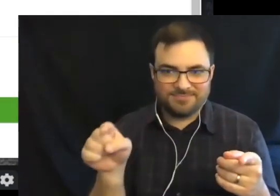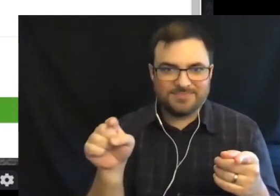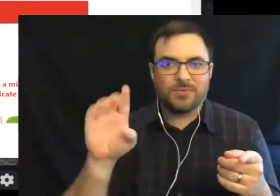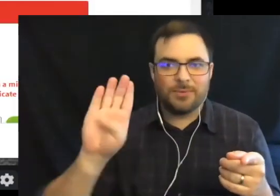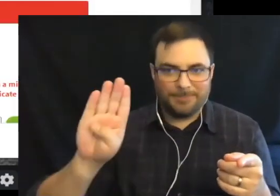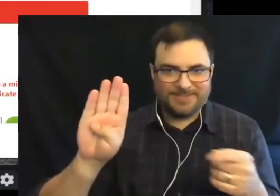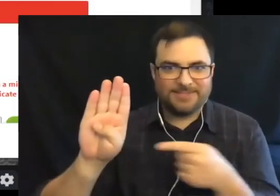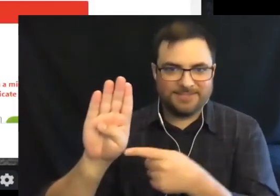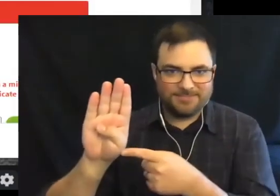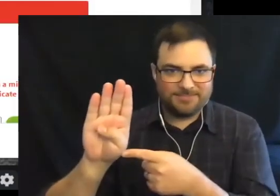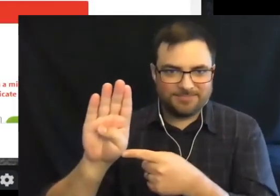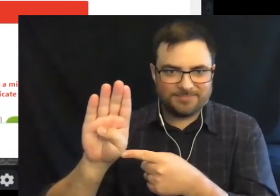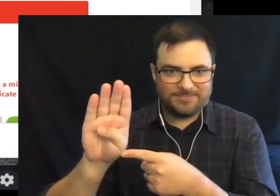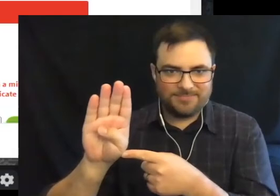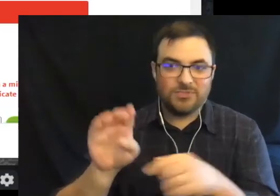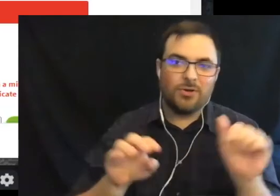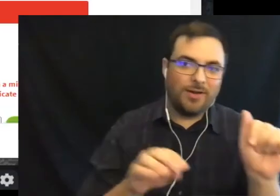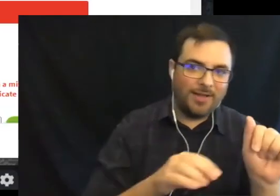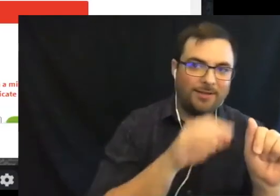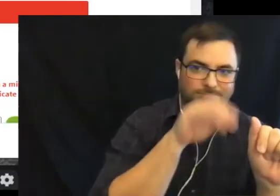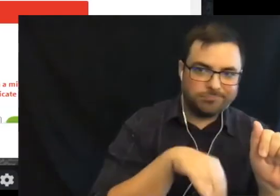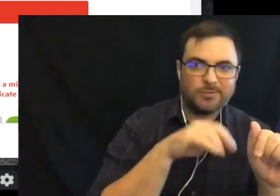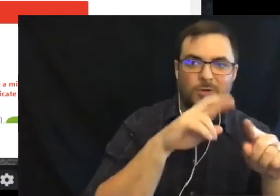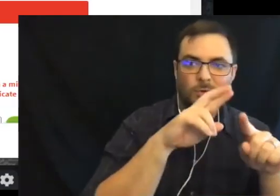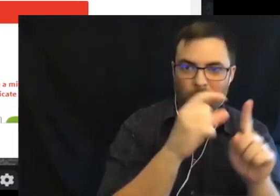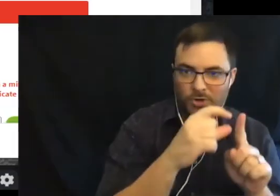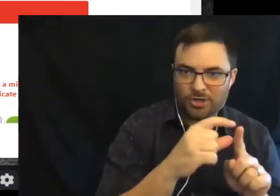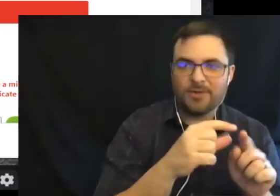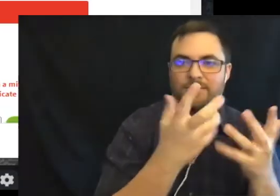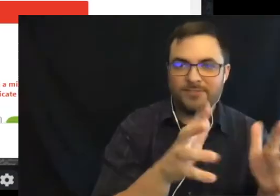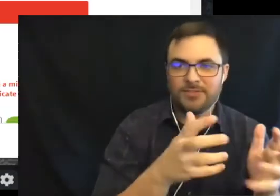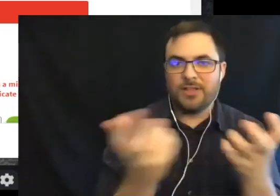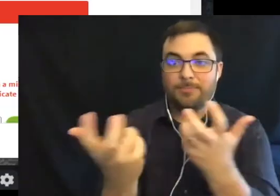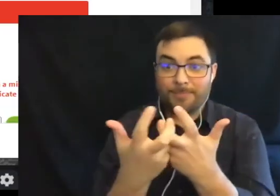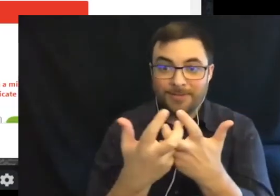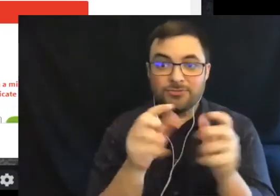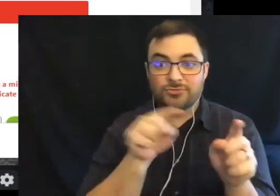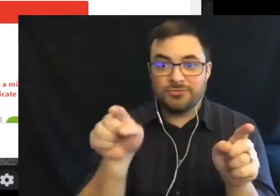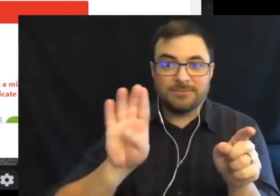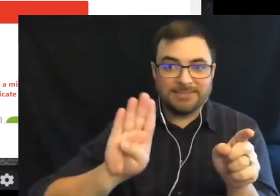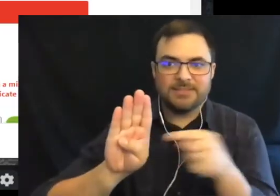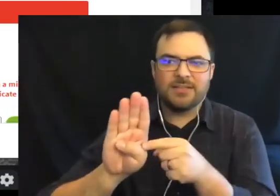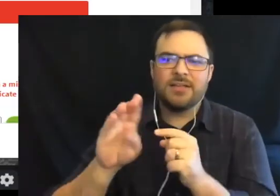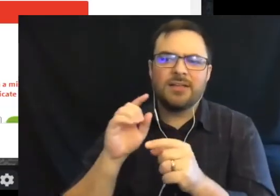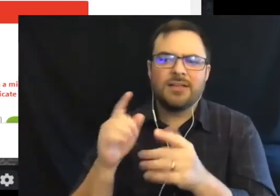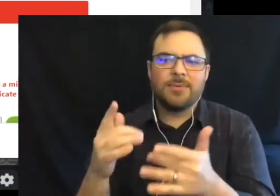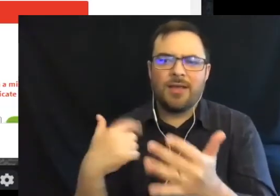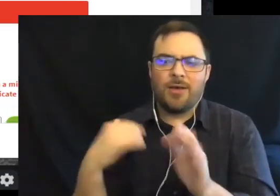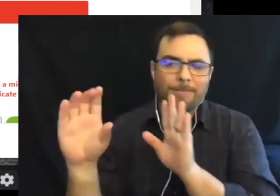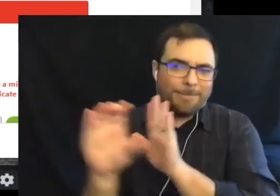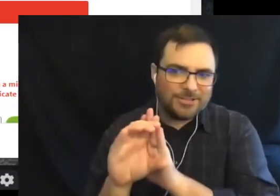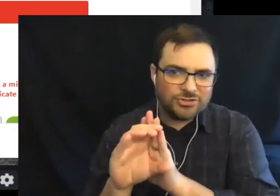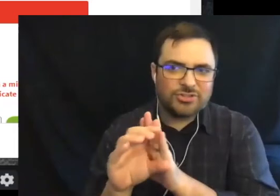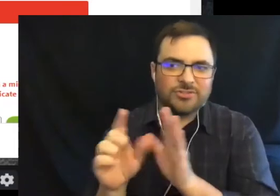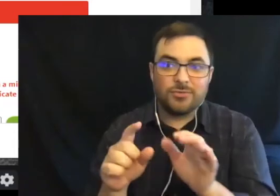card. So for B card, for the match, I usually like to do a picture. so that they can pair the